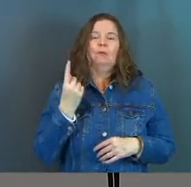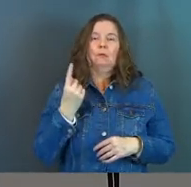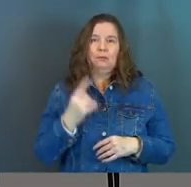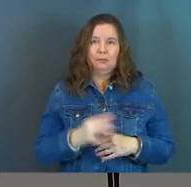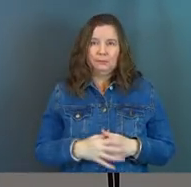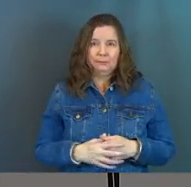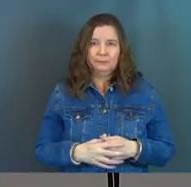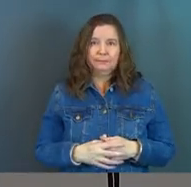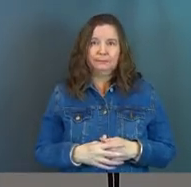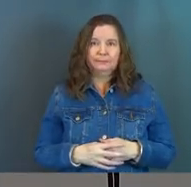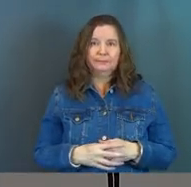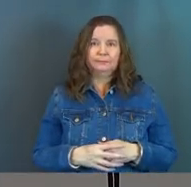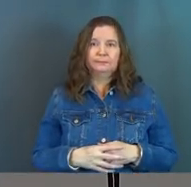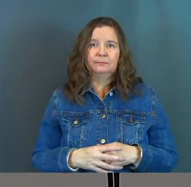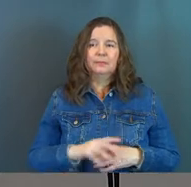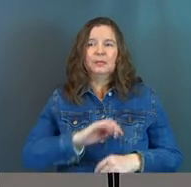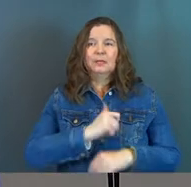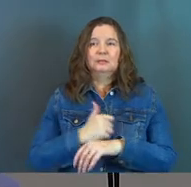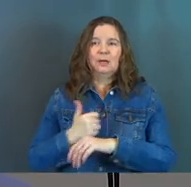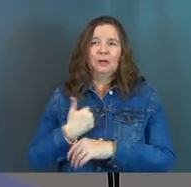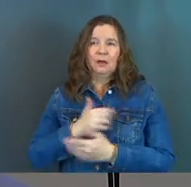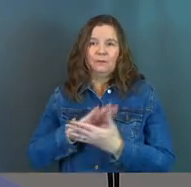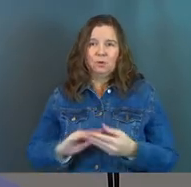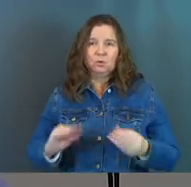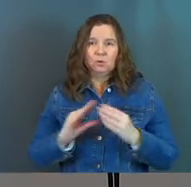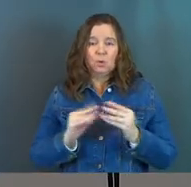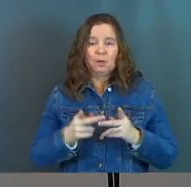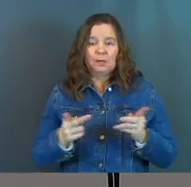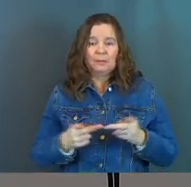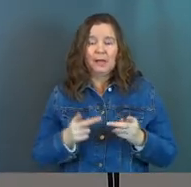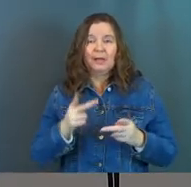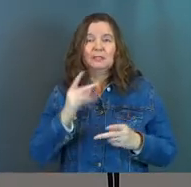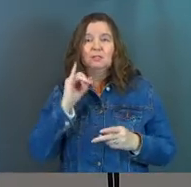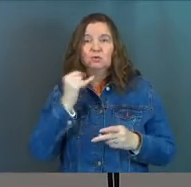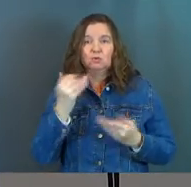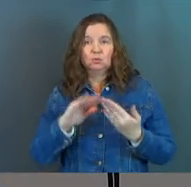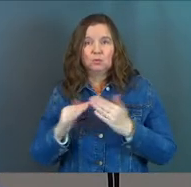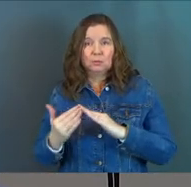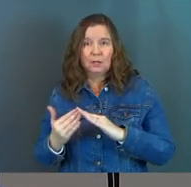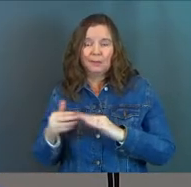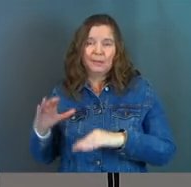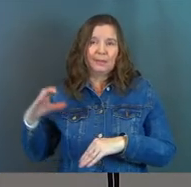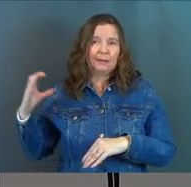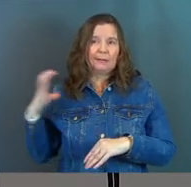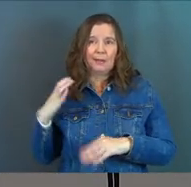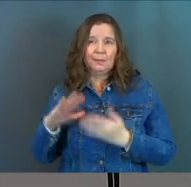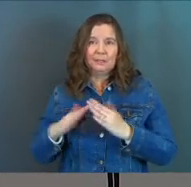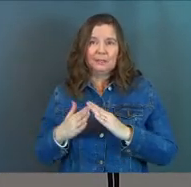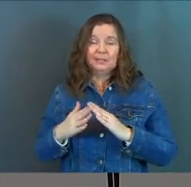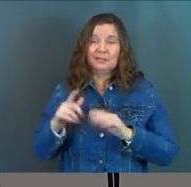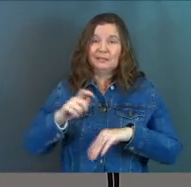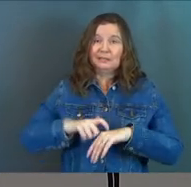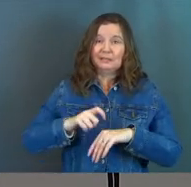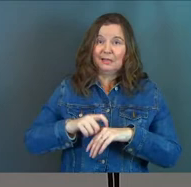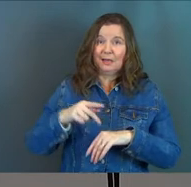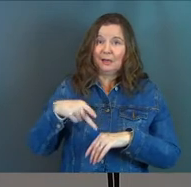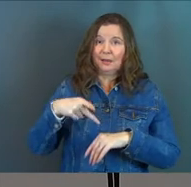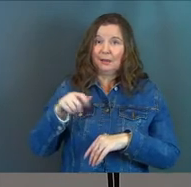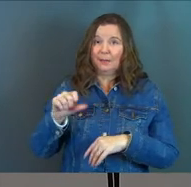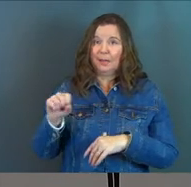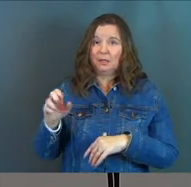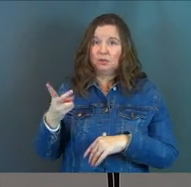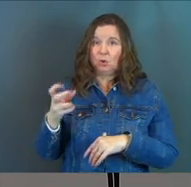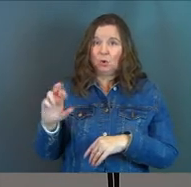us. The setting of our story, the place is Jerusalem, the capital city. The season is the Passover